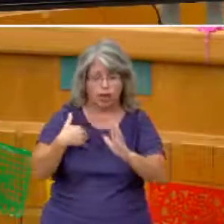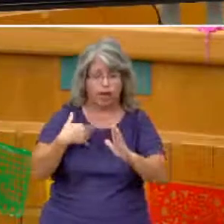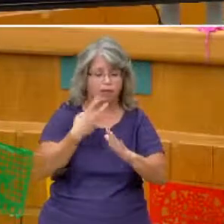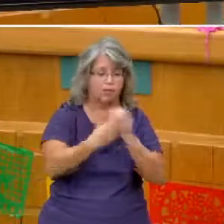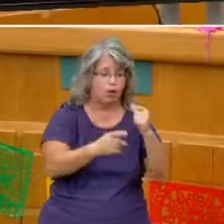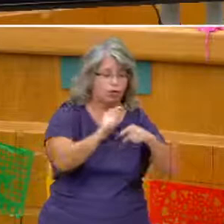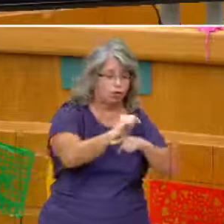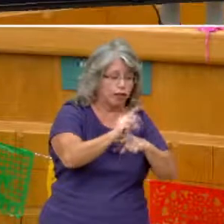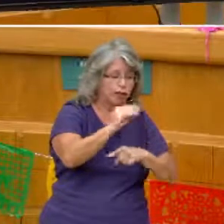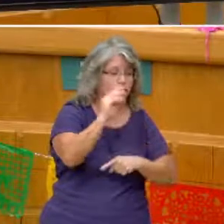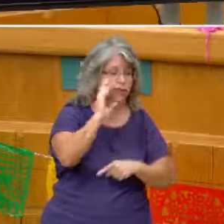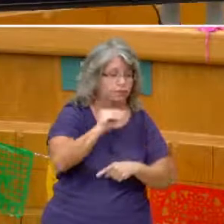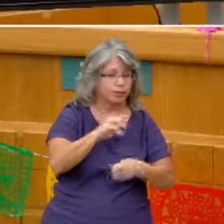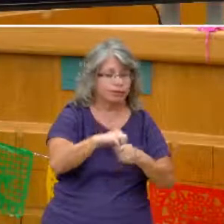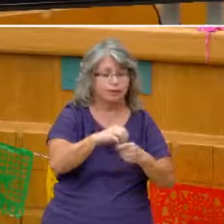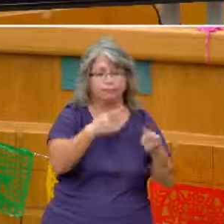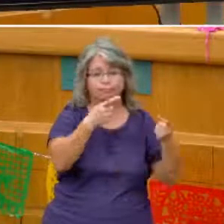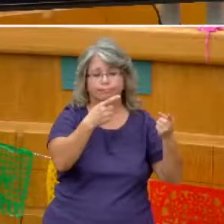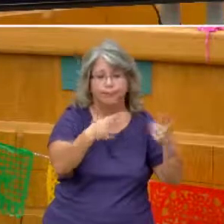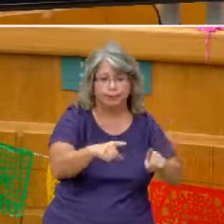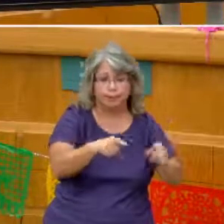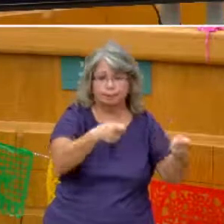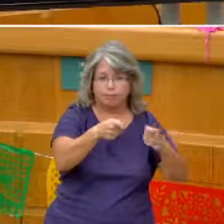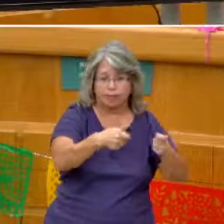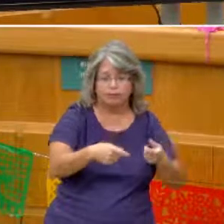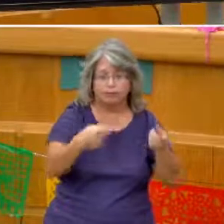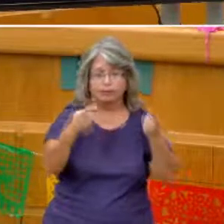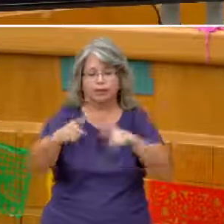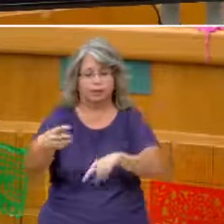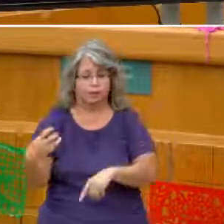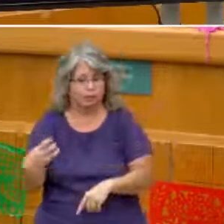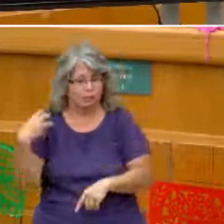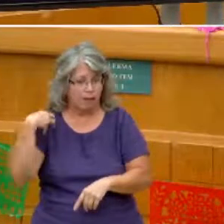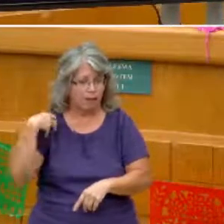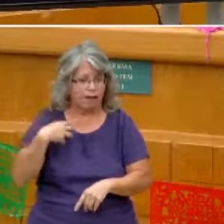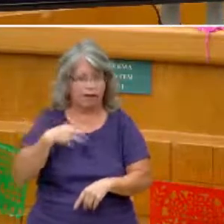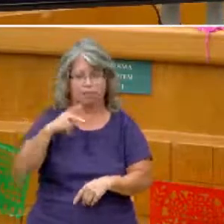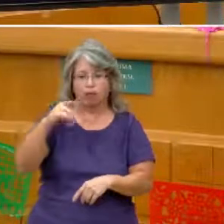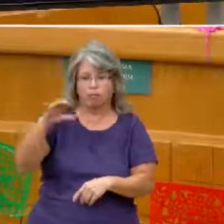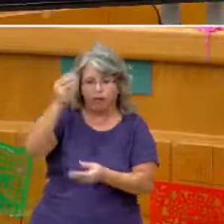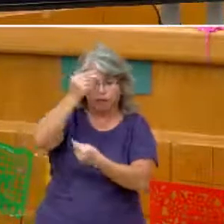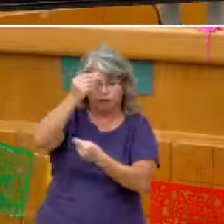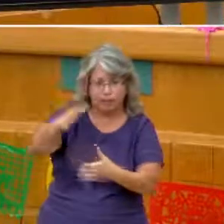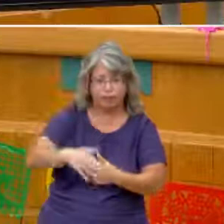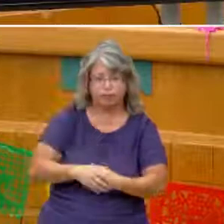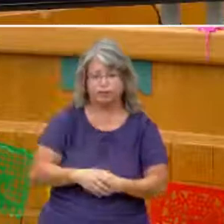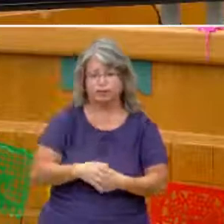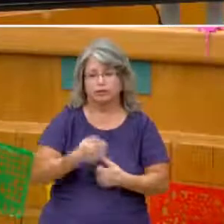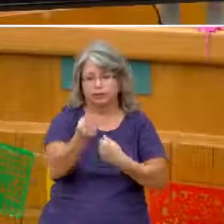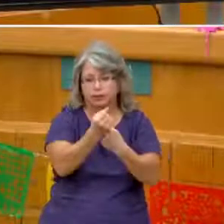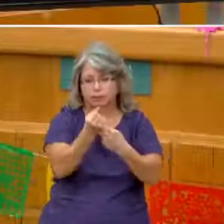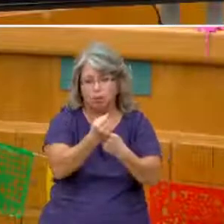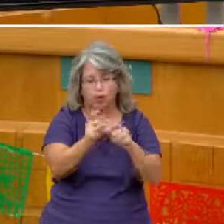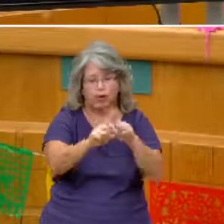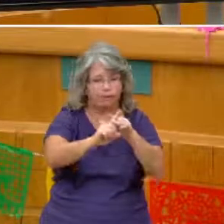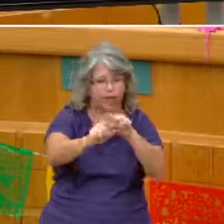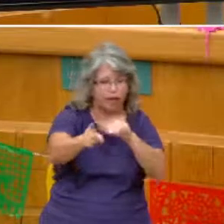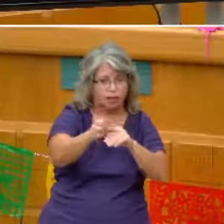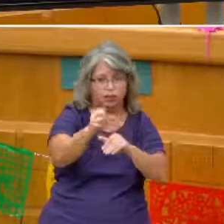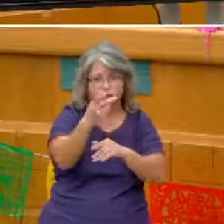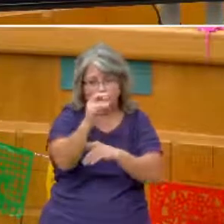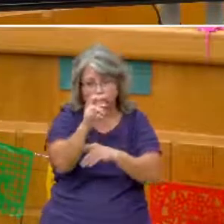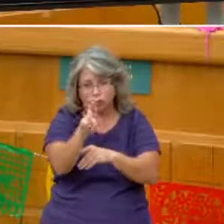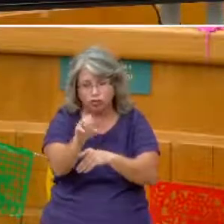management, incident command, and public information in support of evacuee sheltering operations, weather events,